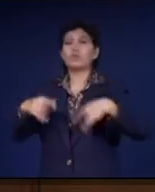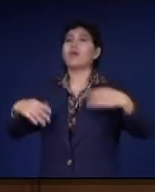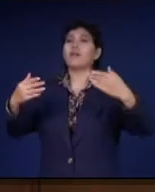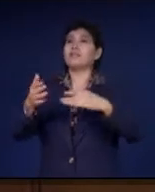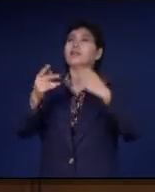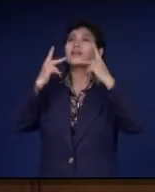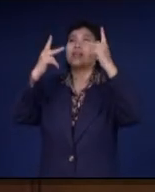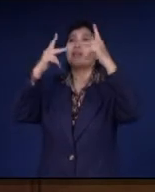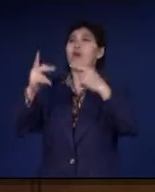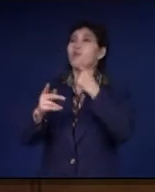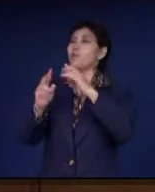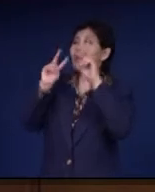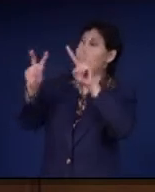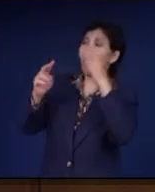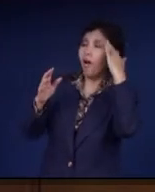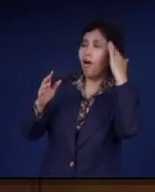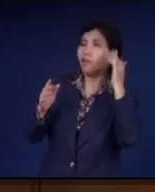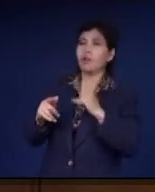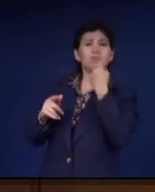want big cars, big house.